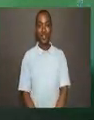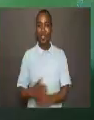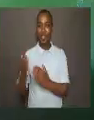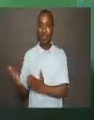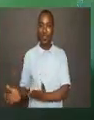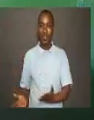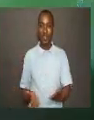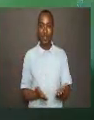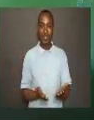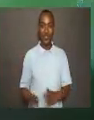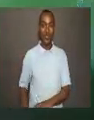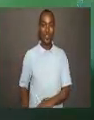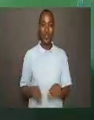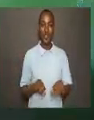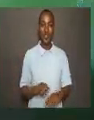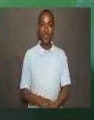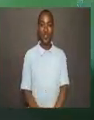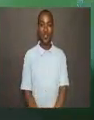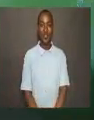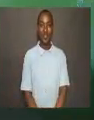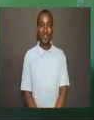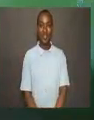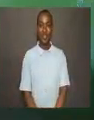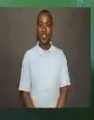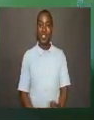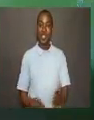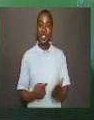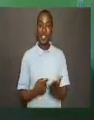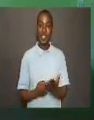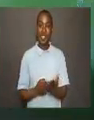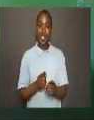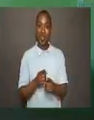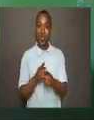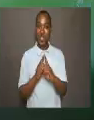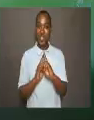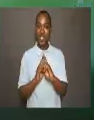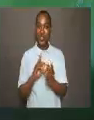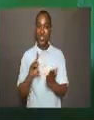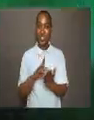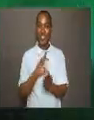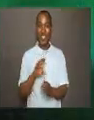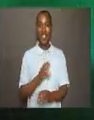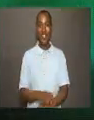Welcome back, students. Let us review your answers.